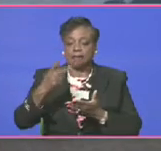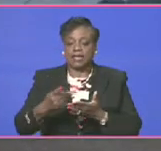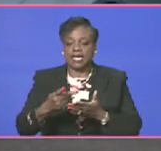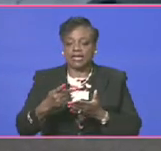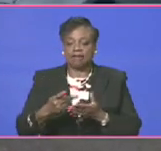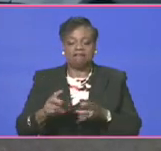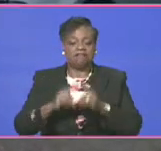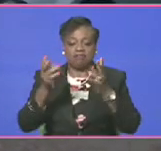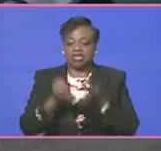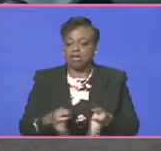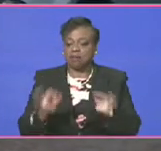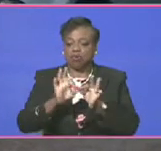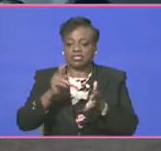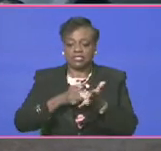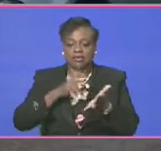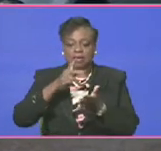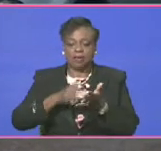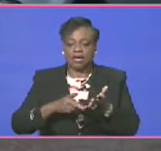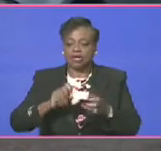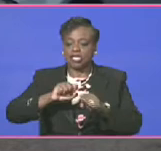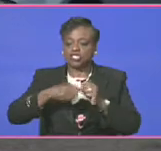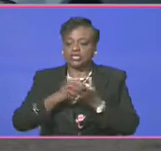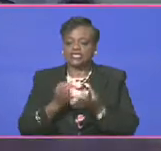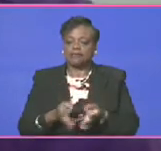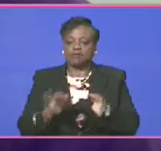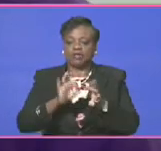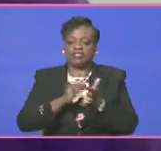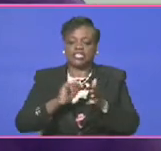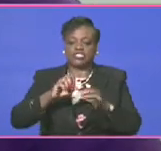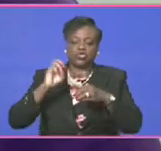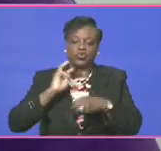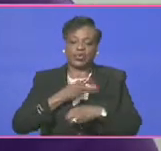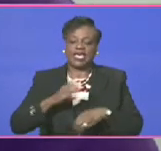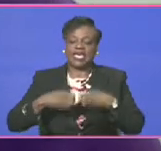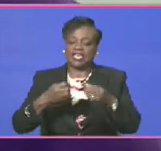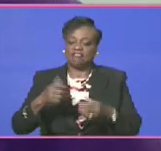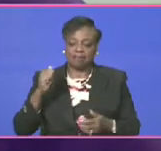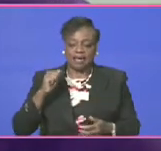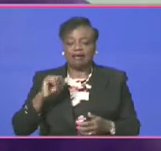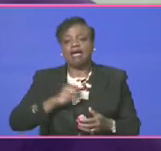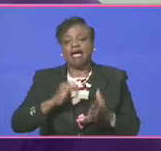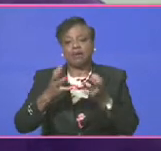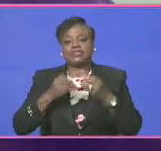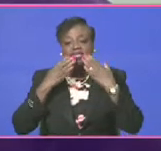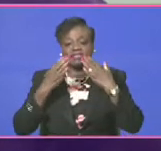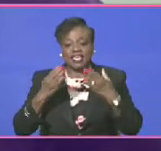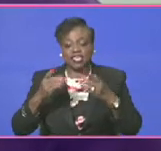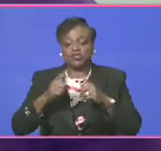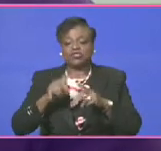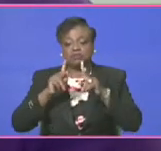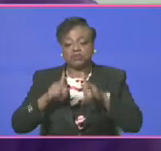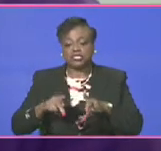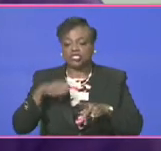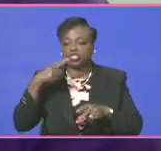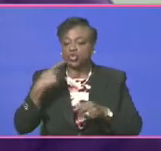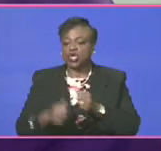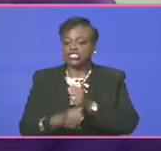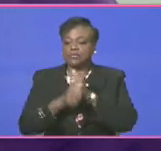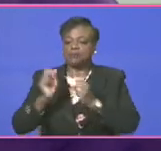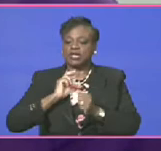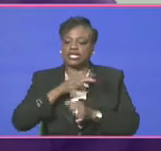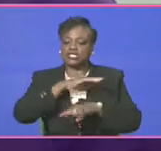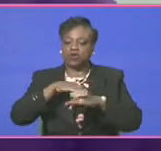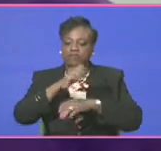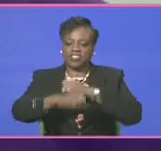and it's imperative that we give back. We want to say thank you to those persons who have supported us over the years. And